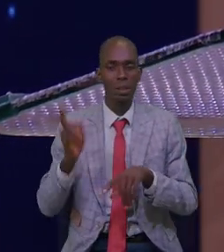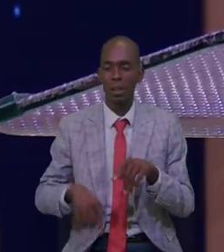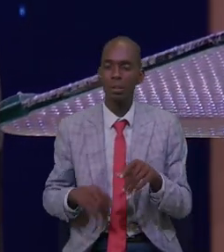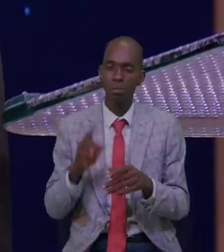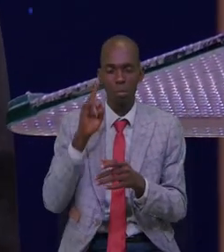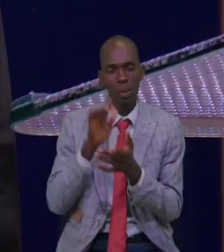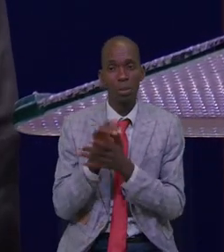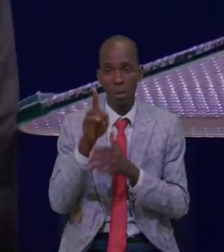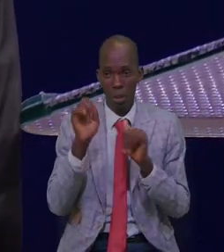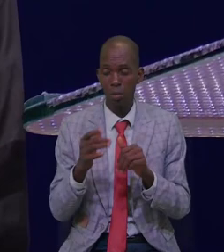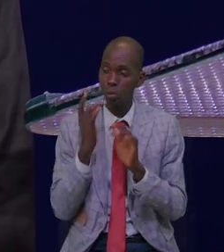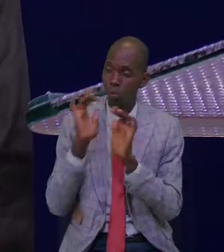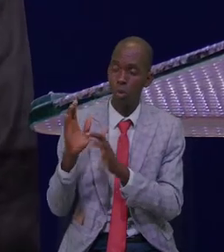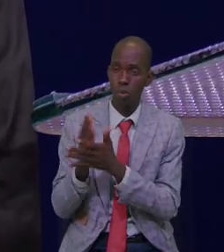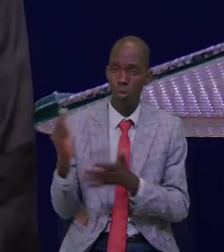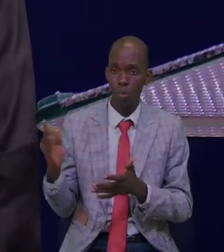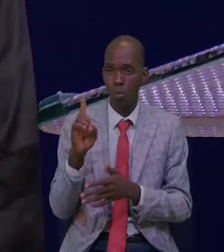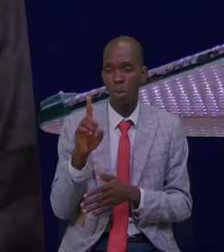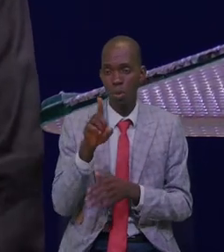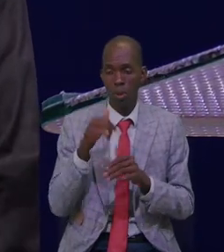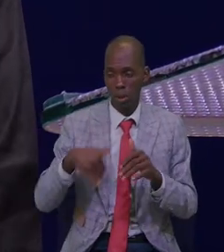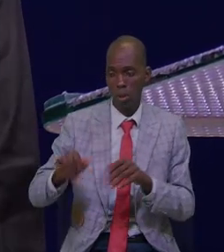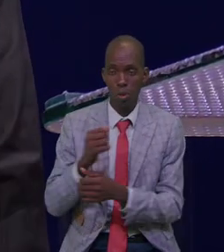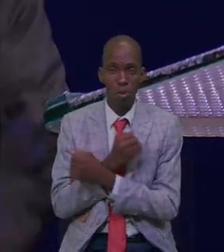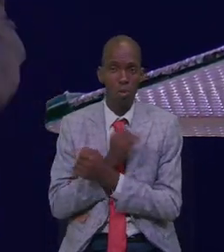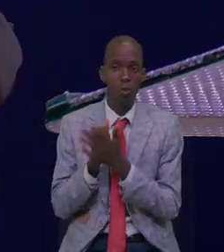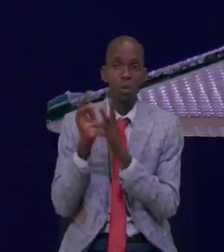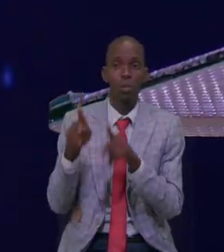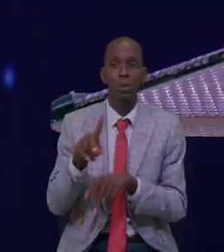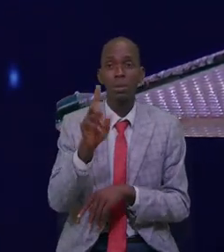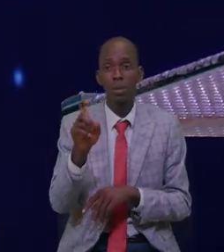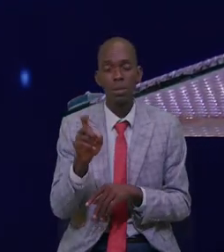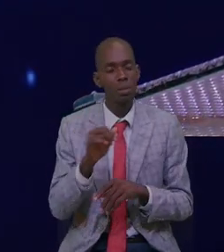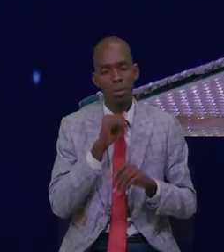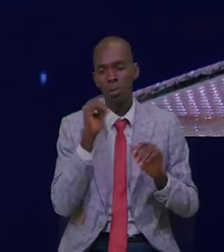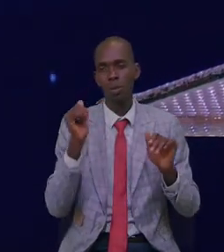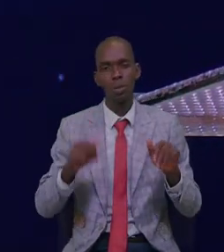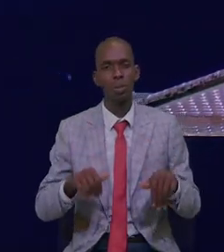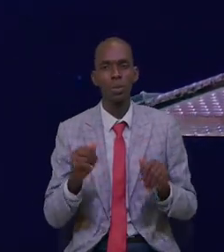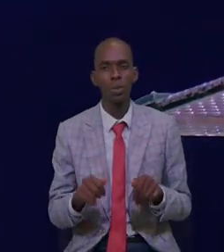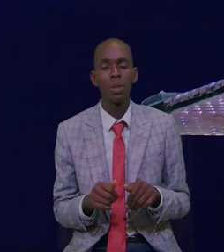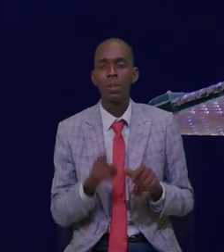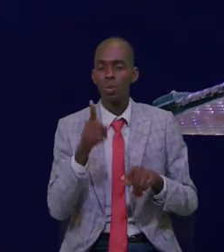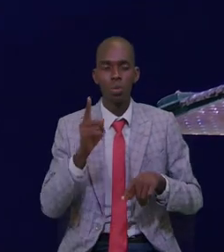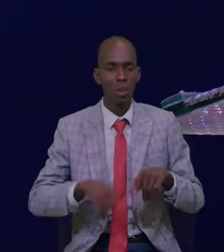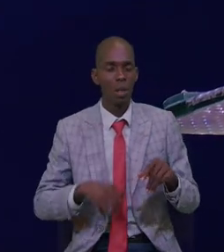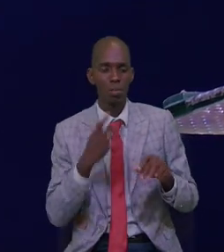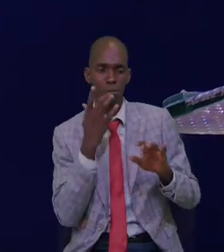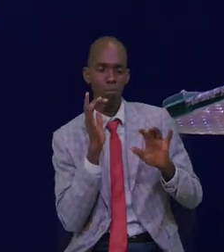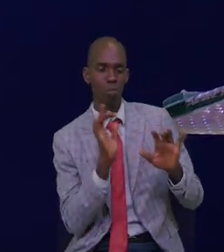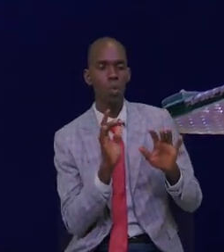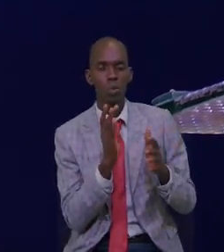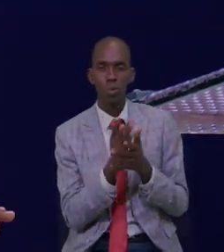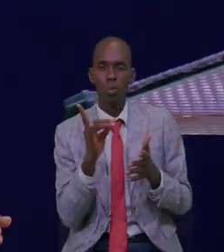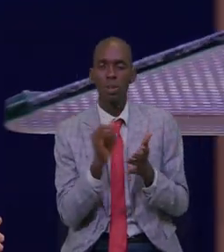and still believe him, and still love him, and still accept him, and know that he's the most important personality in your